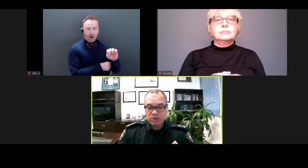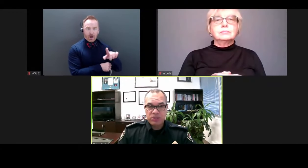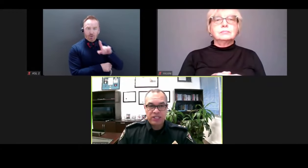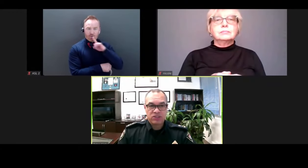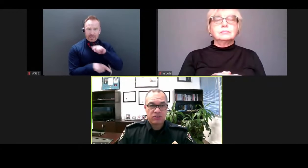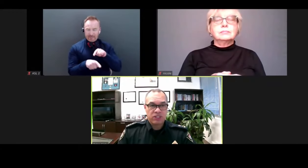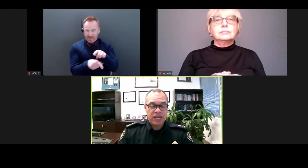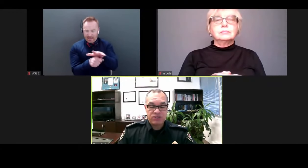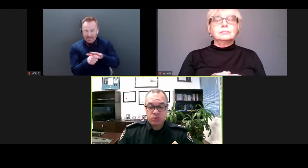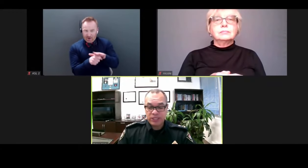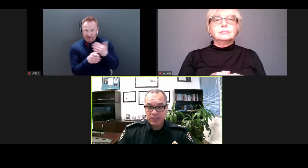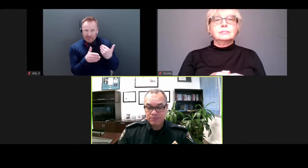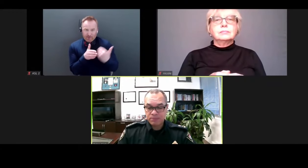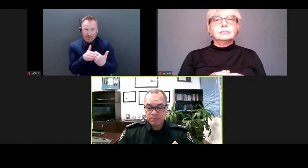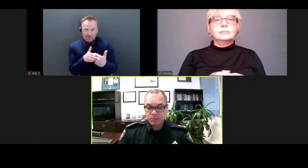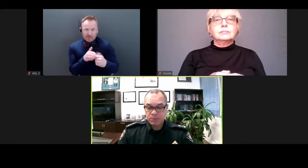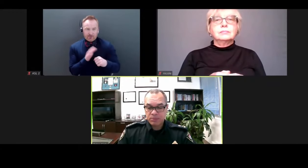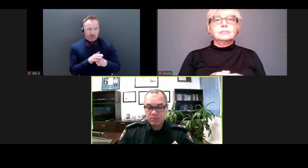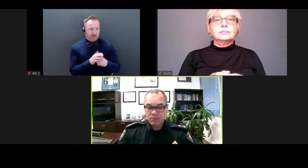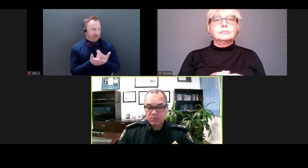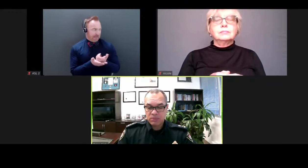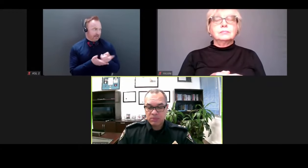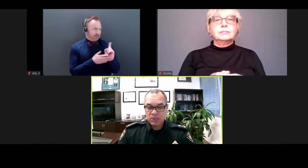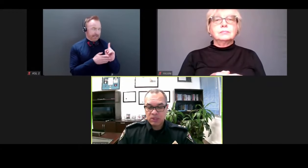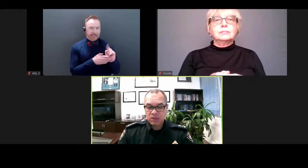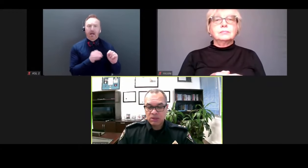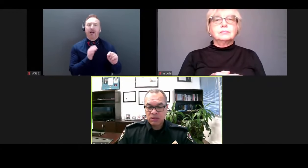been taking place over the last week.